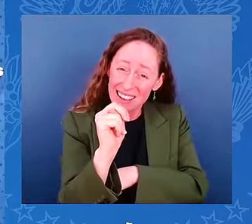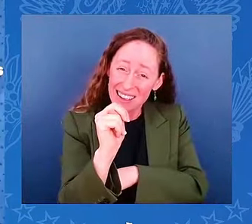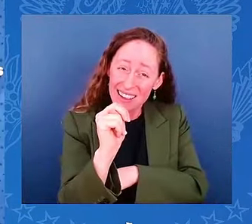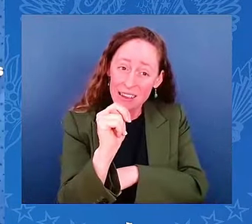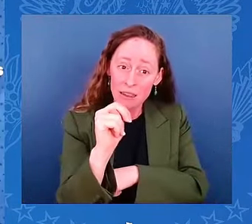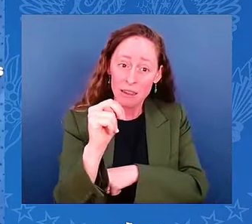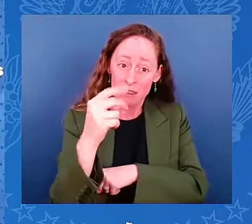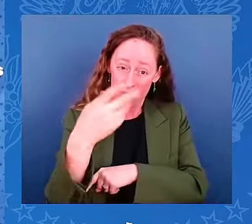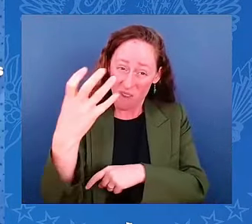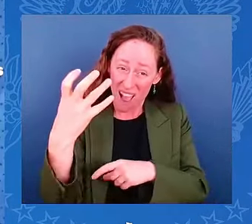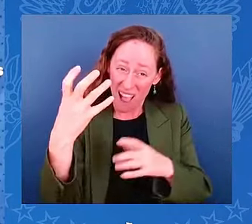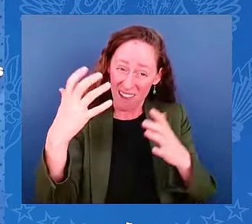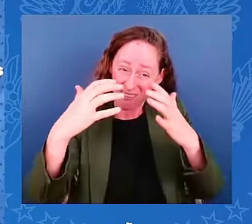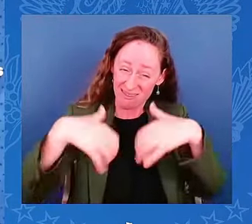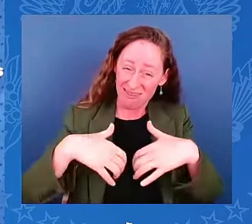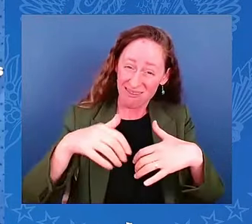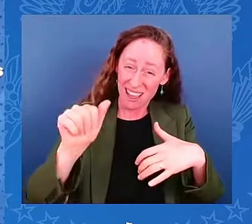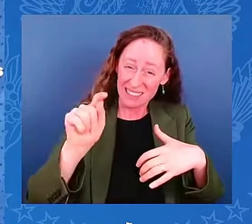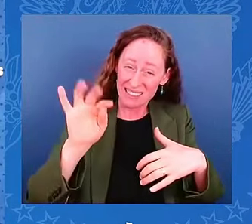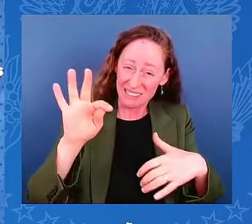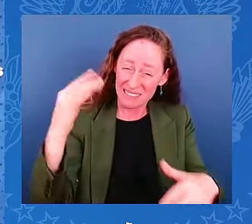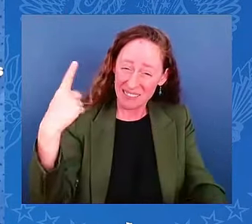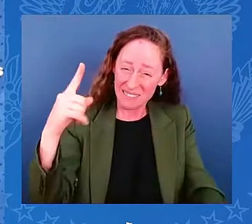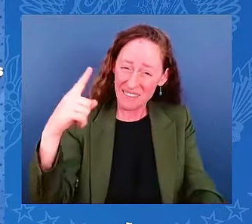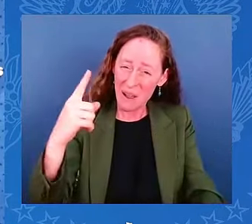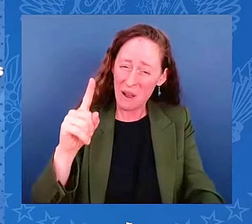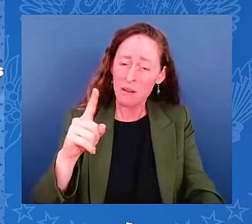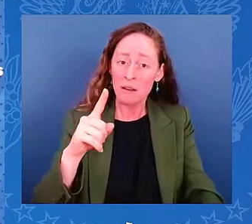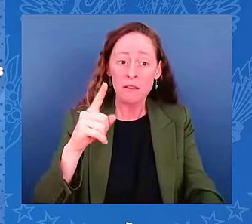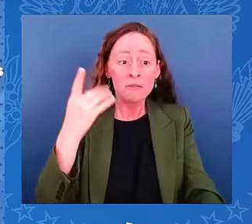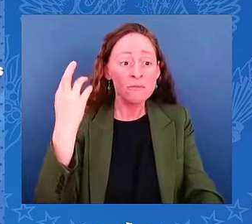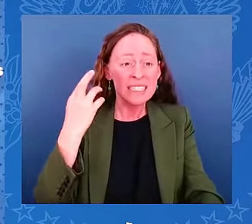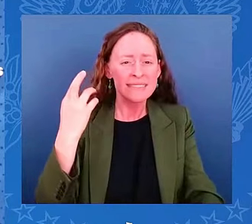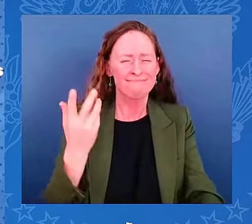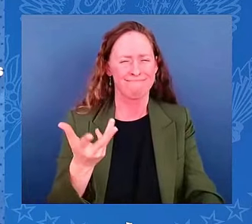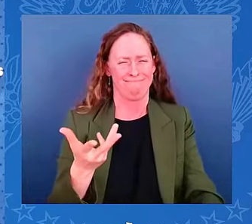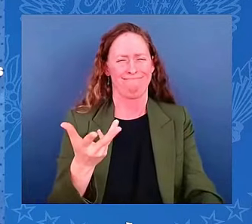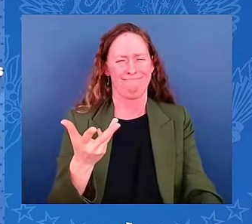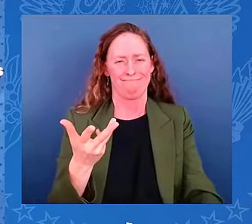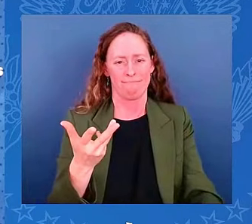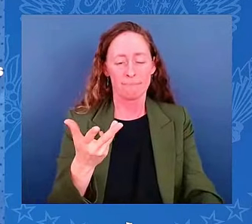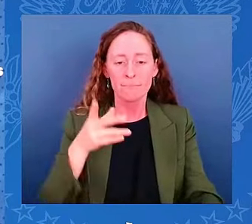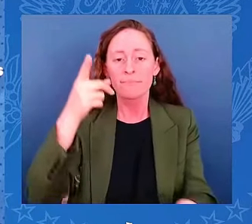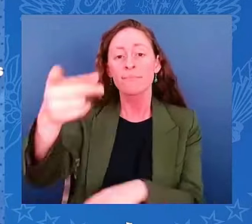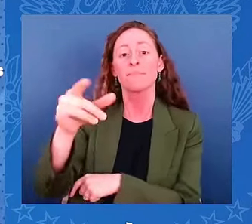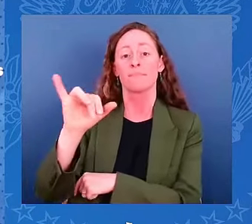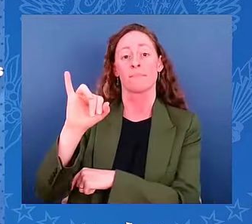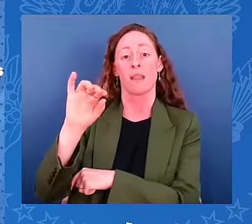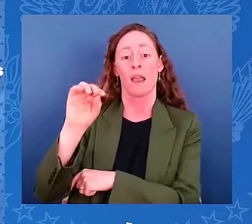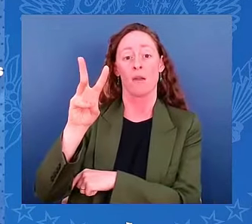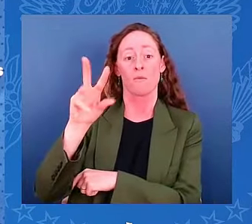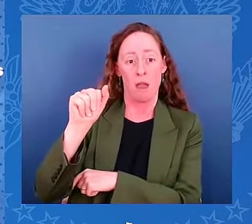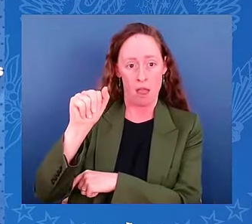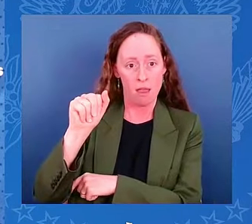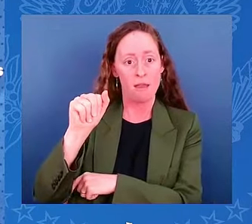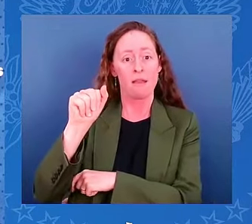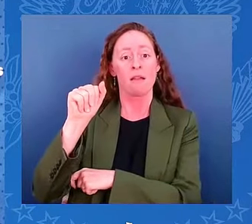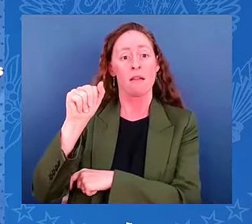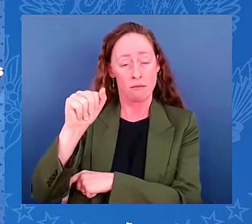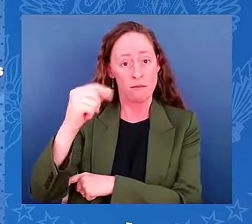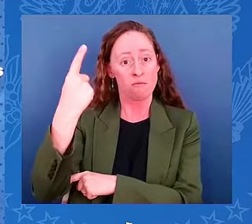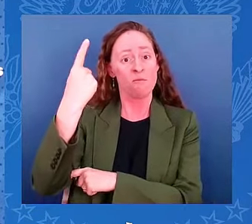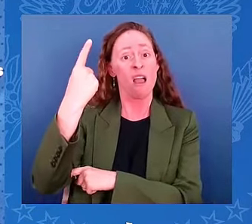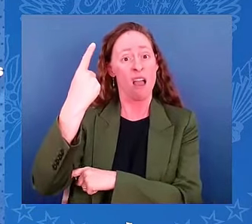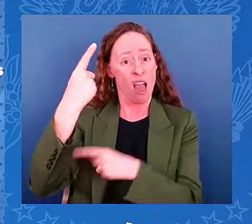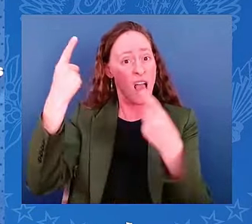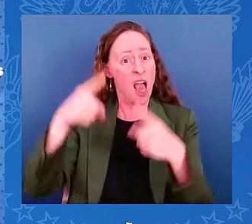After a school shooting in Iowa that killed a student and a teacher, my predecessor was asked about it. You remember what he said? He